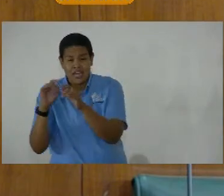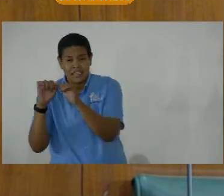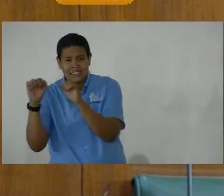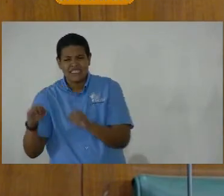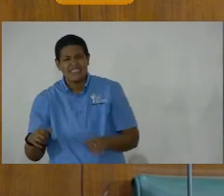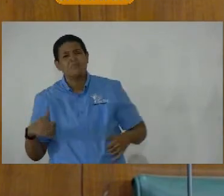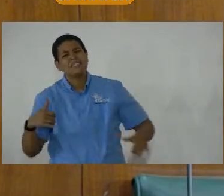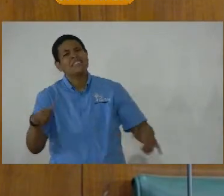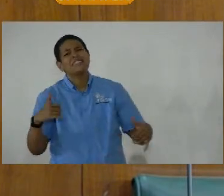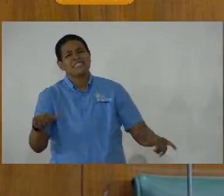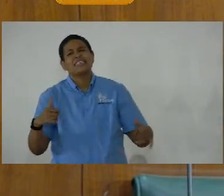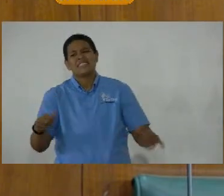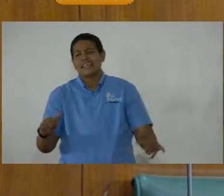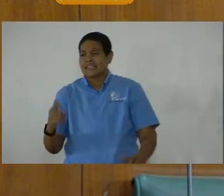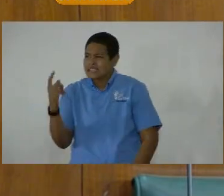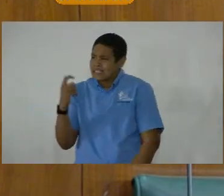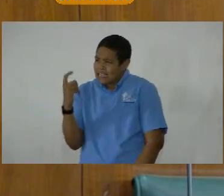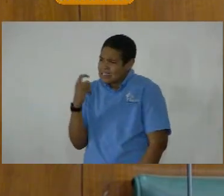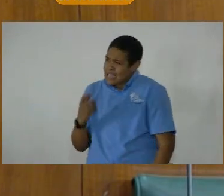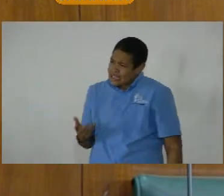continues to be tested.